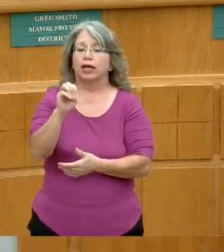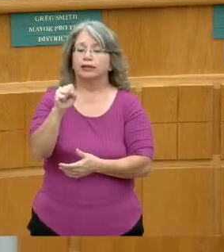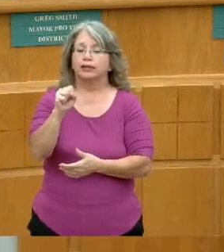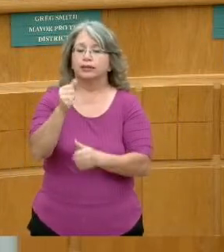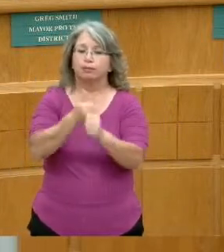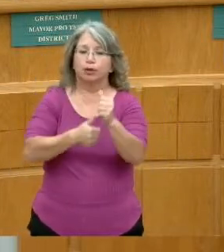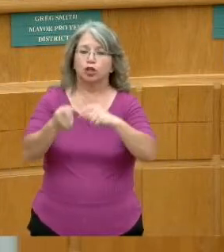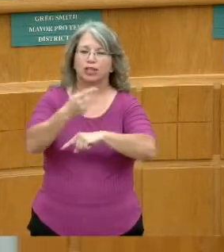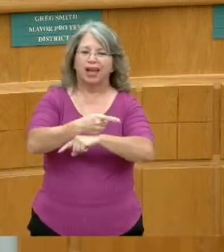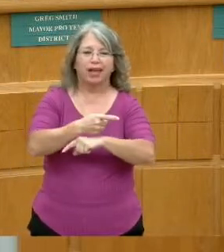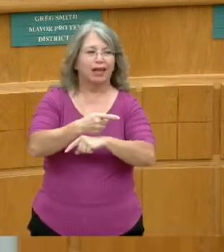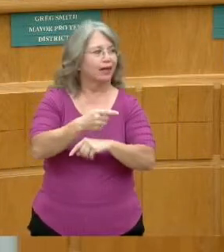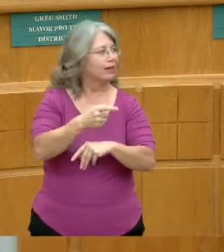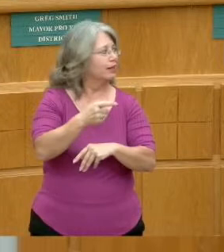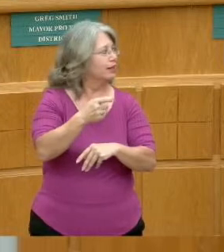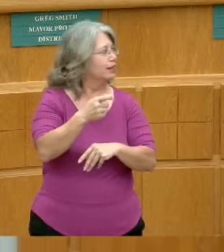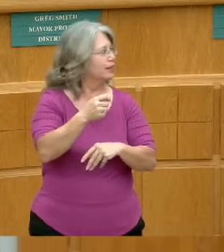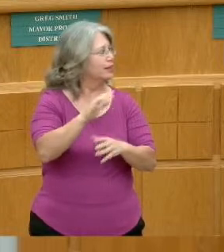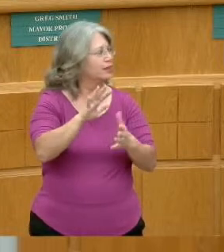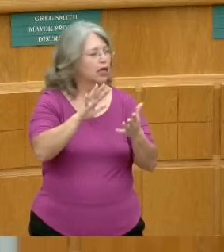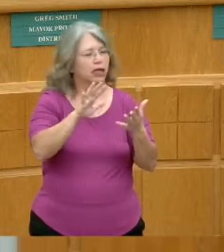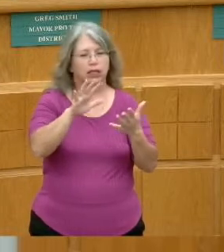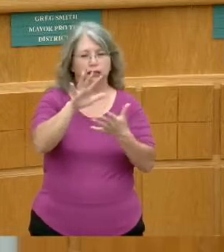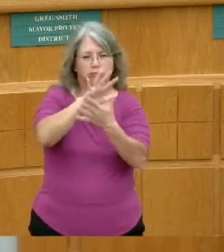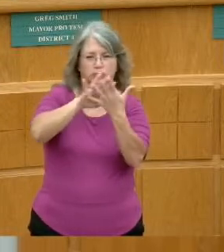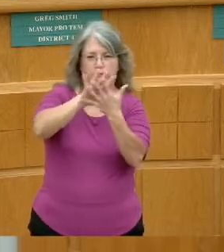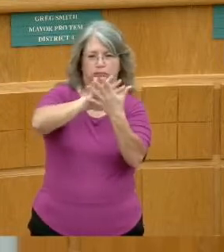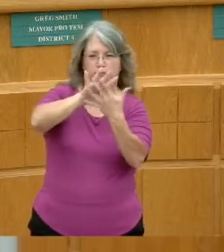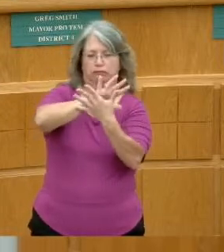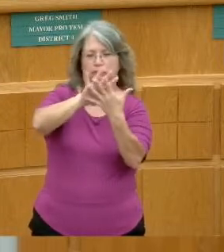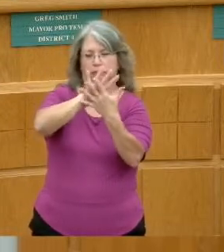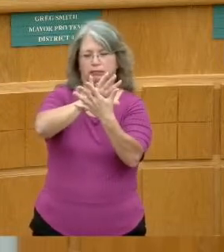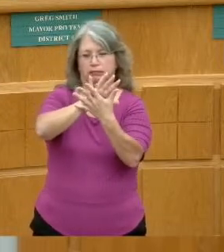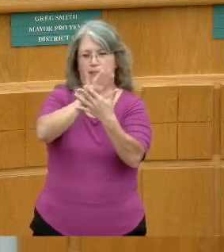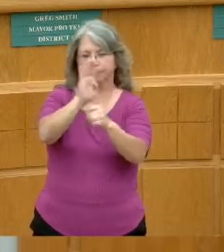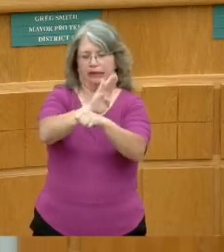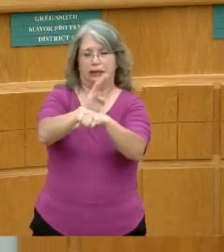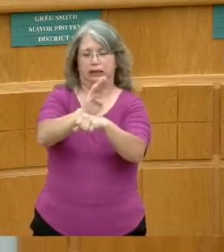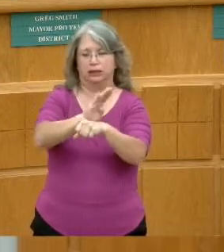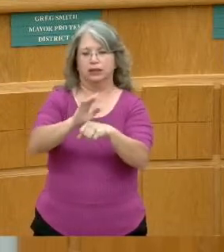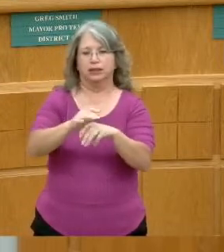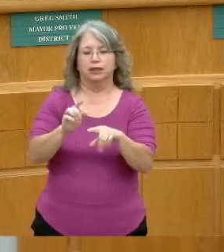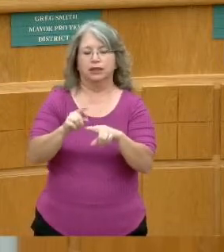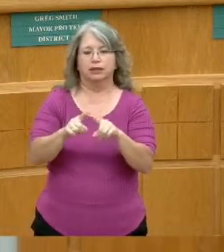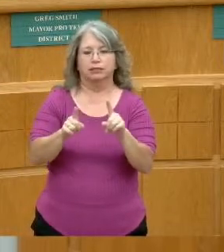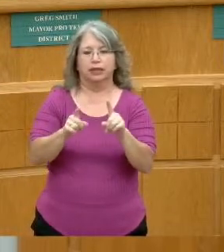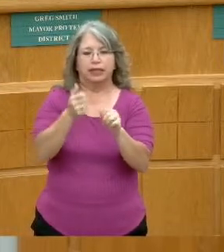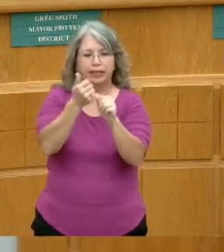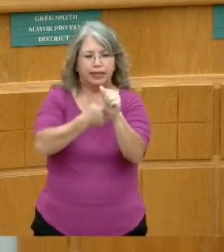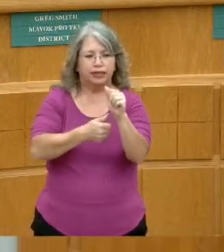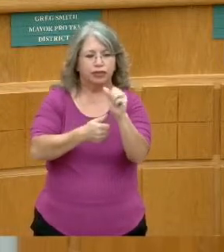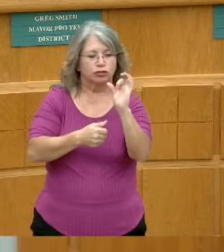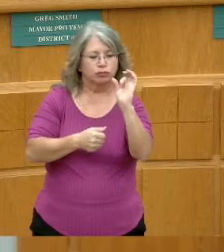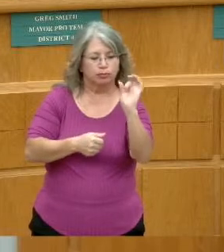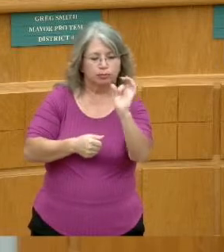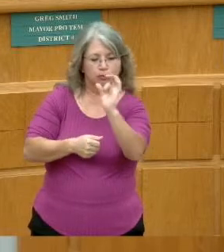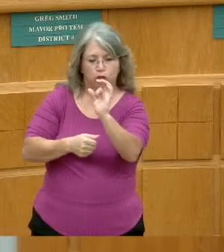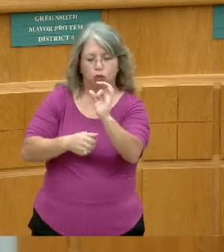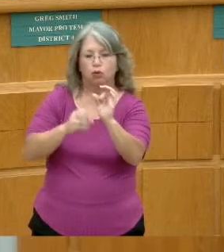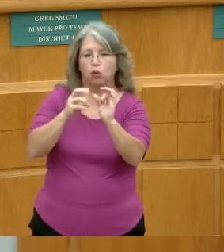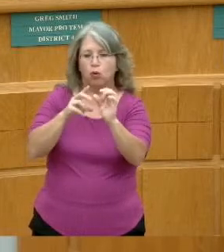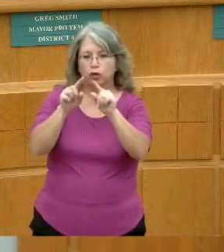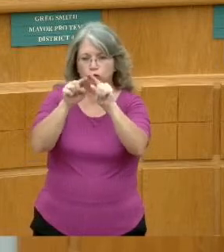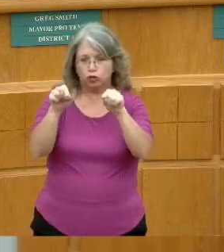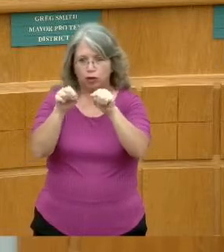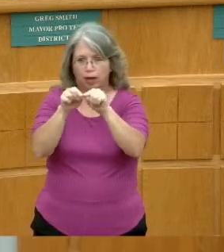is the way I like to describe it, with points all over the place. Each point that you see on here, whether it's a circle or a triangle, is a number